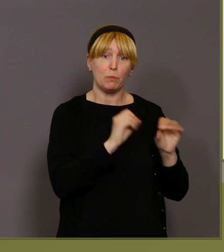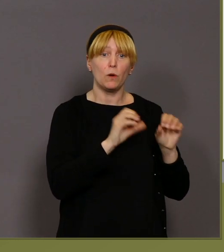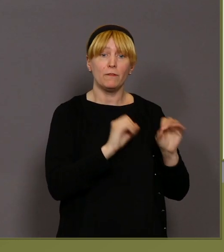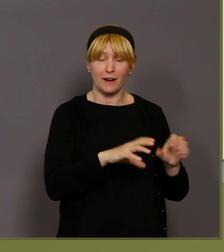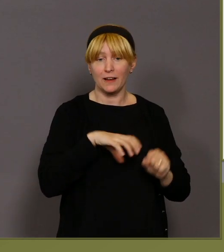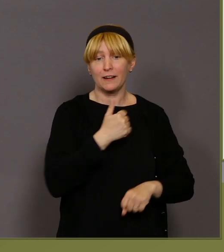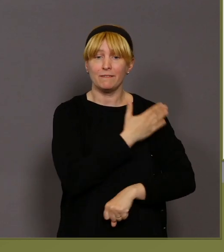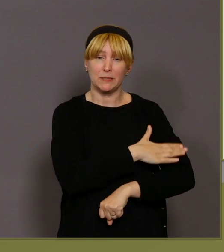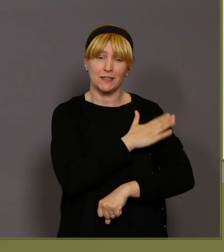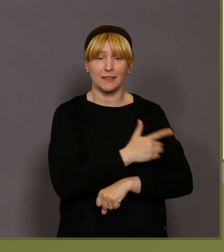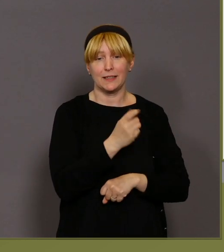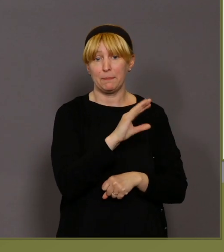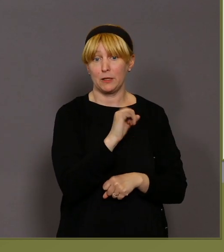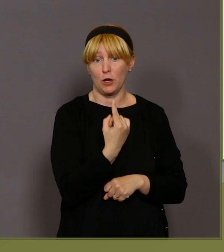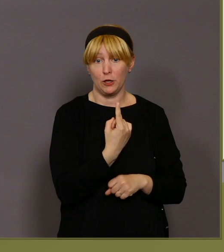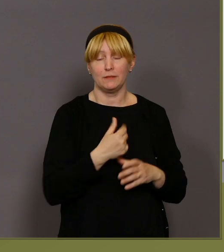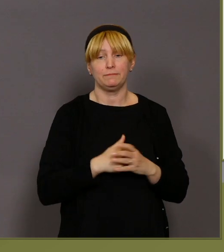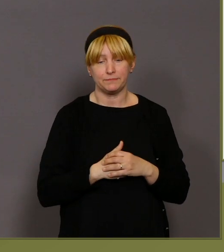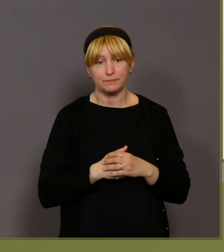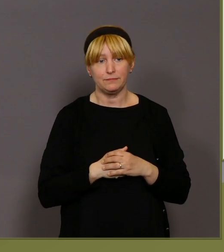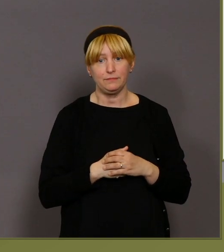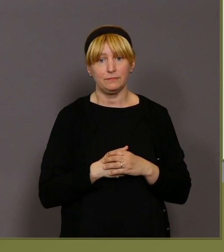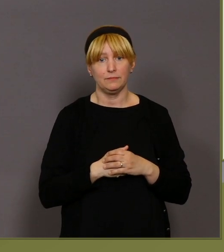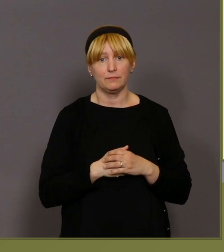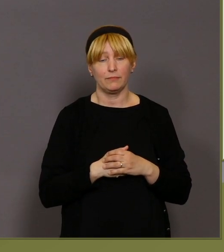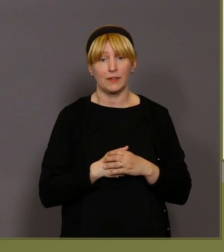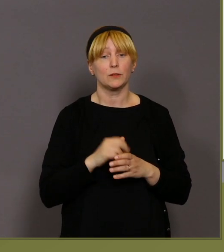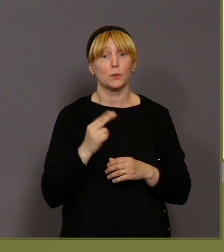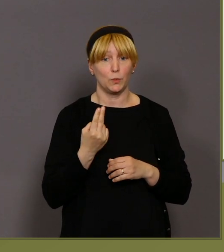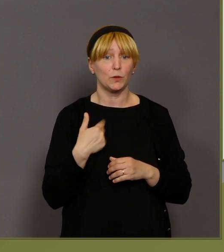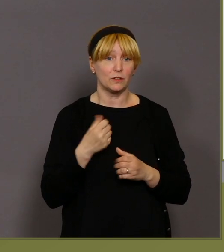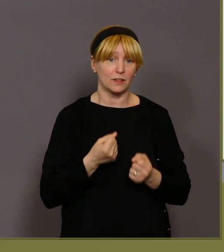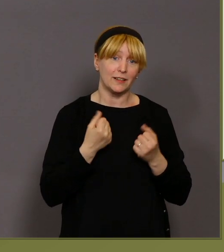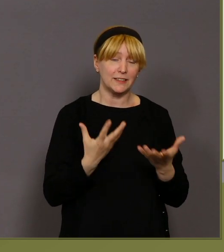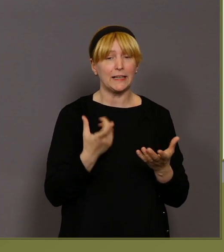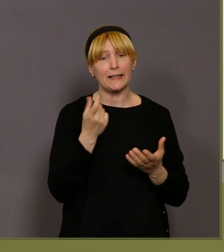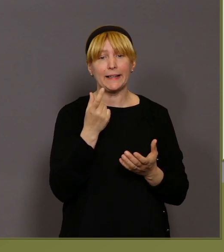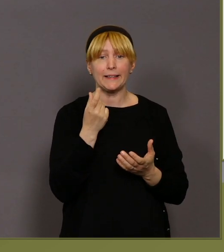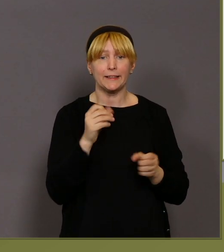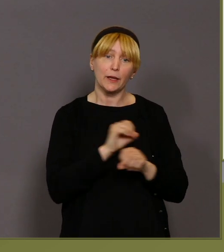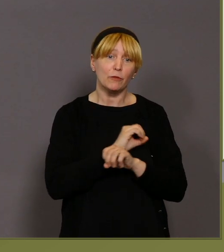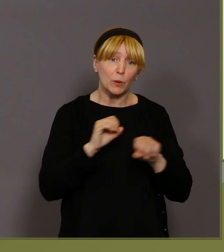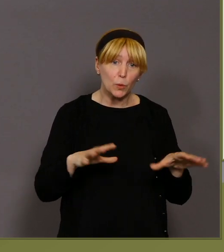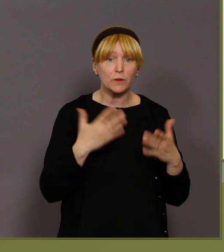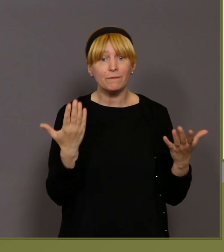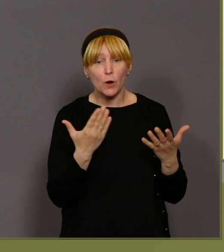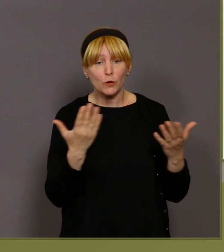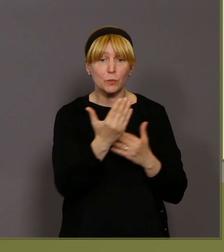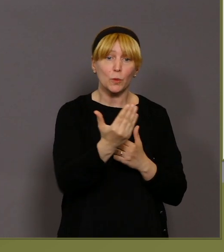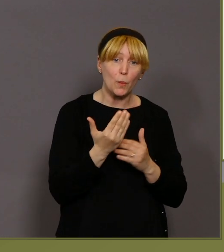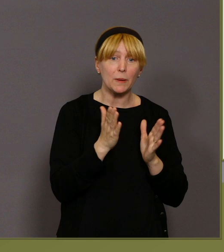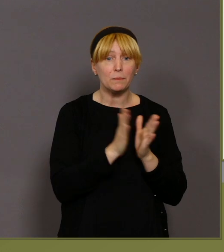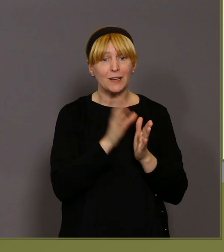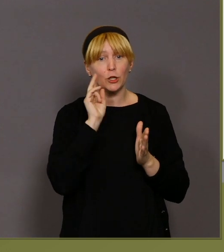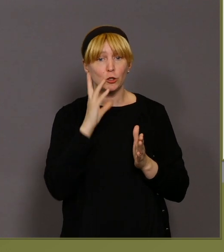terminals. So I'm gonna give you a glimpse of what's coming up in